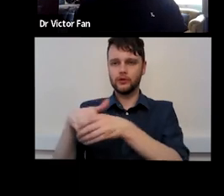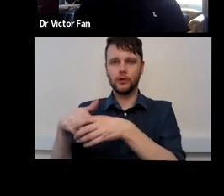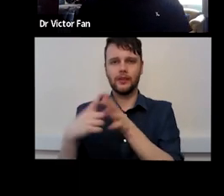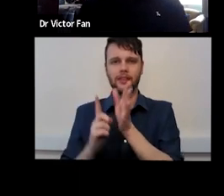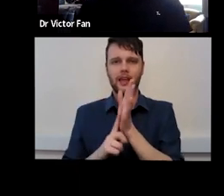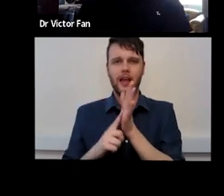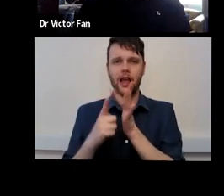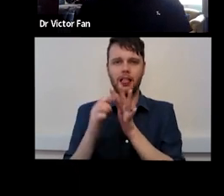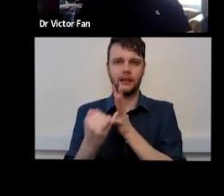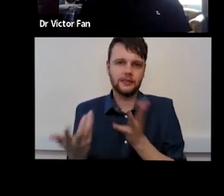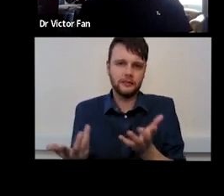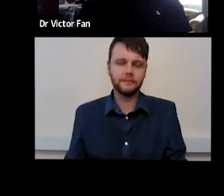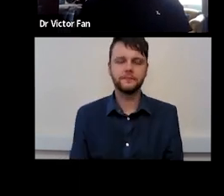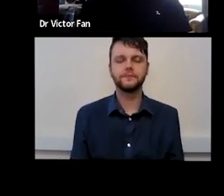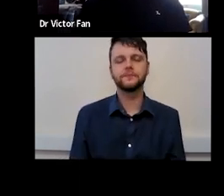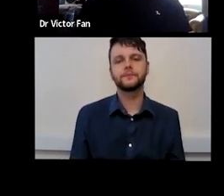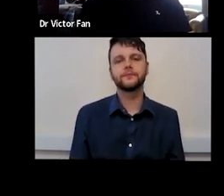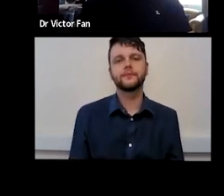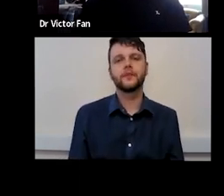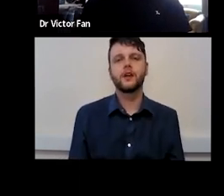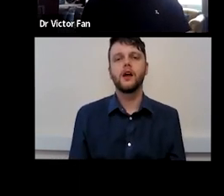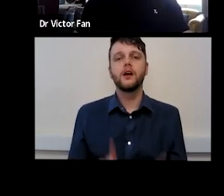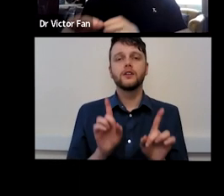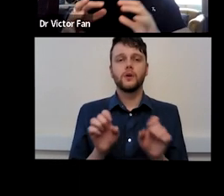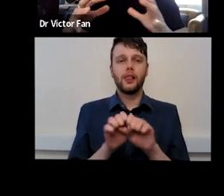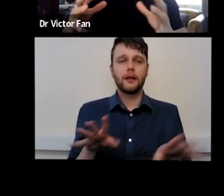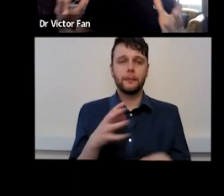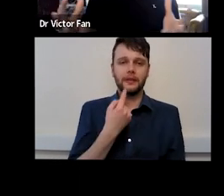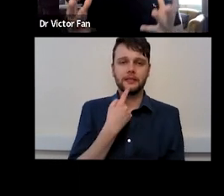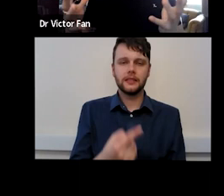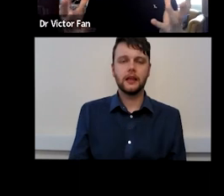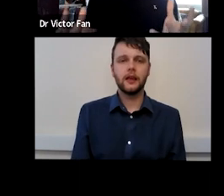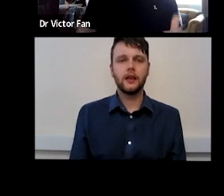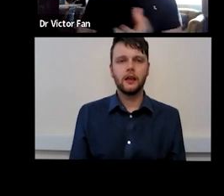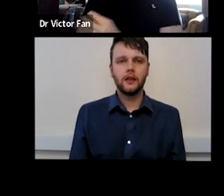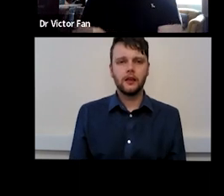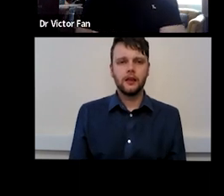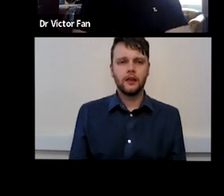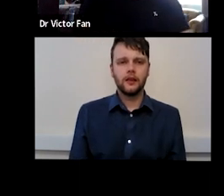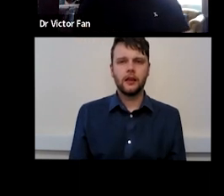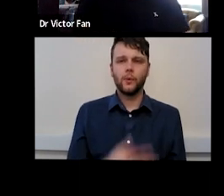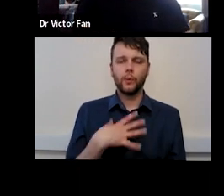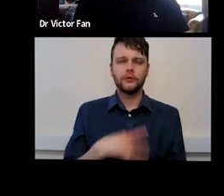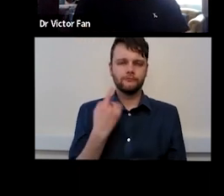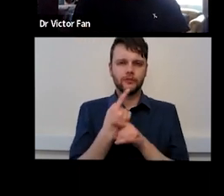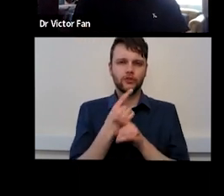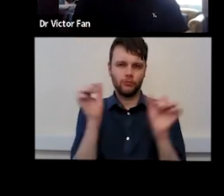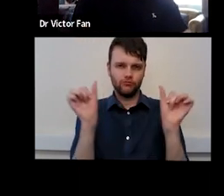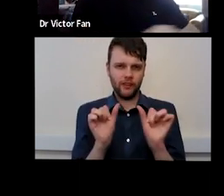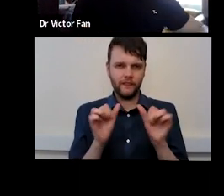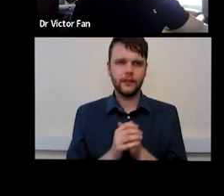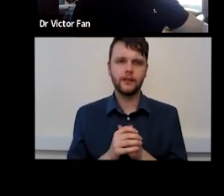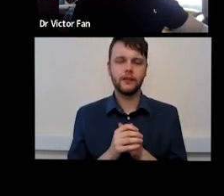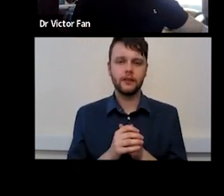instead. And so, as I said, I would just say really briefly that